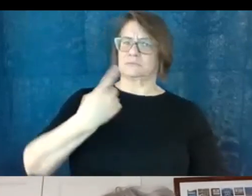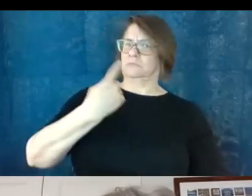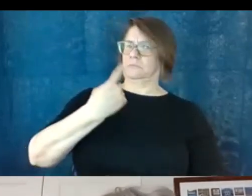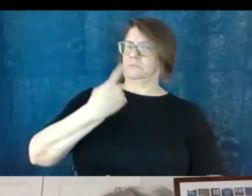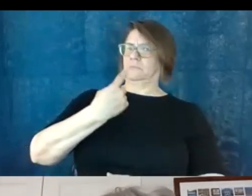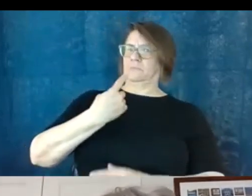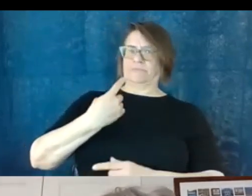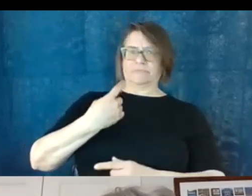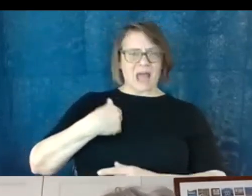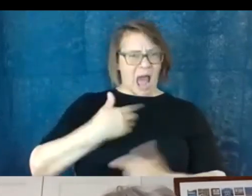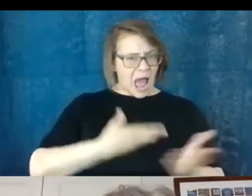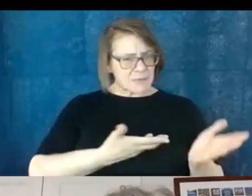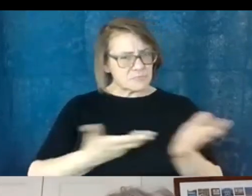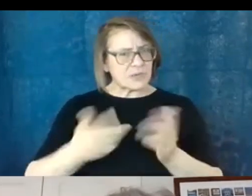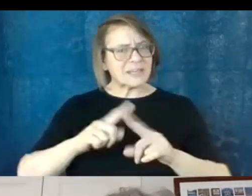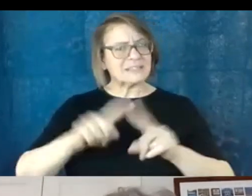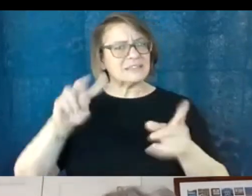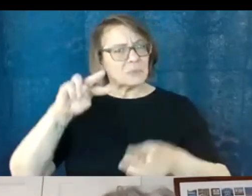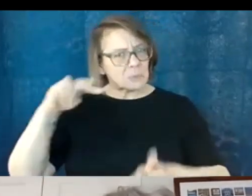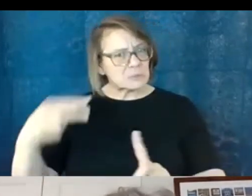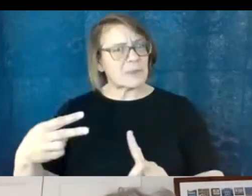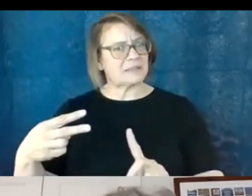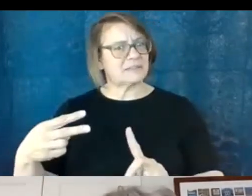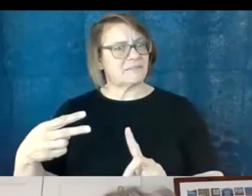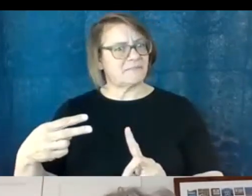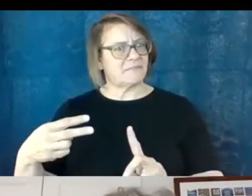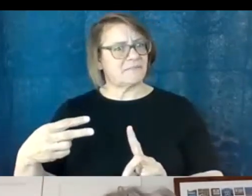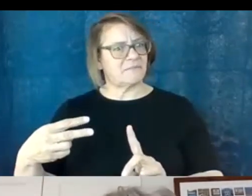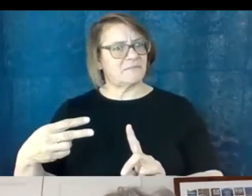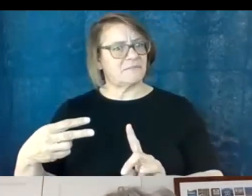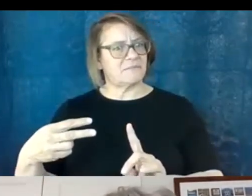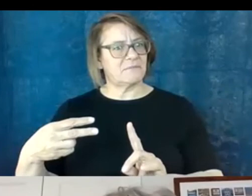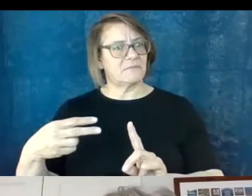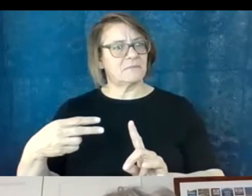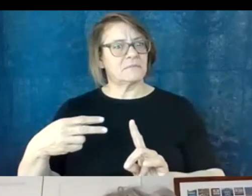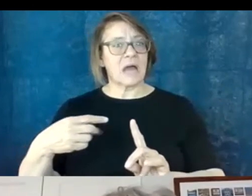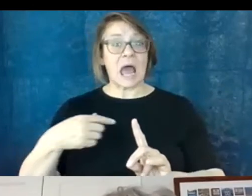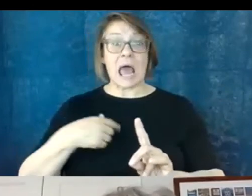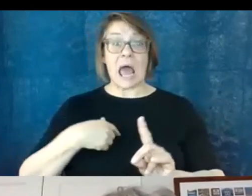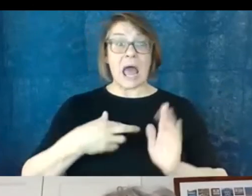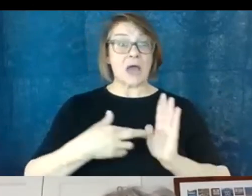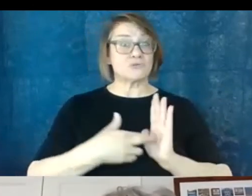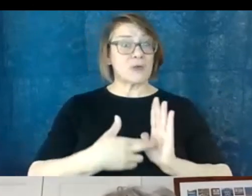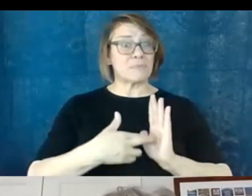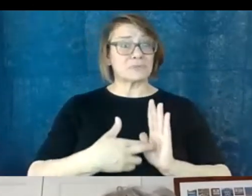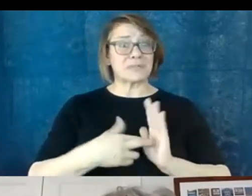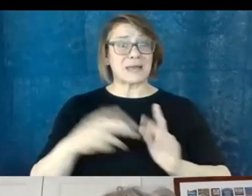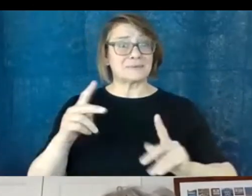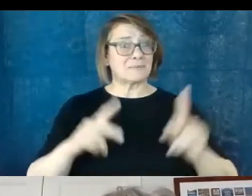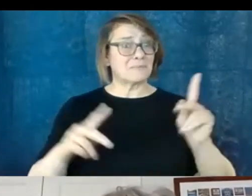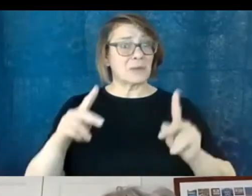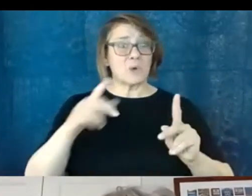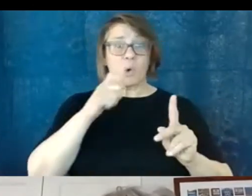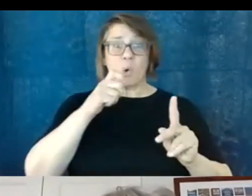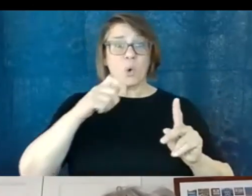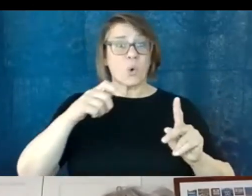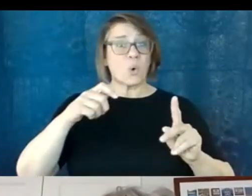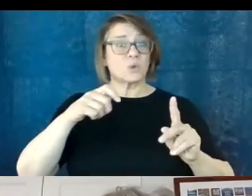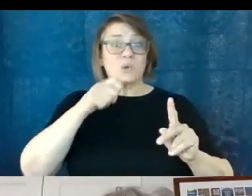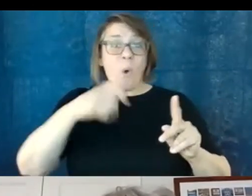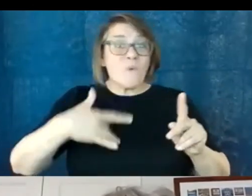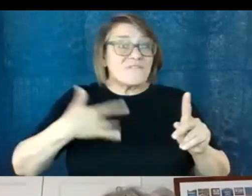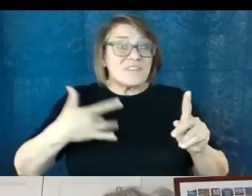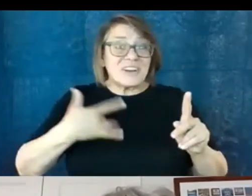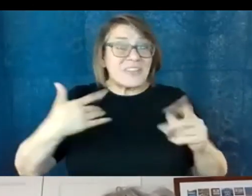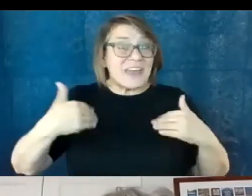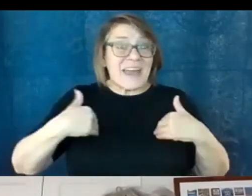bring a different perspective to the table. You know, you can represent individuals who may not feel like they have a voice